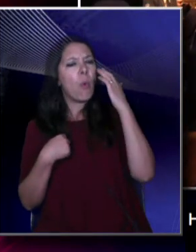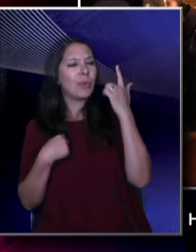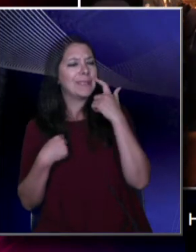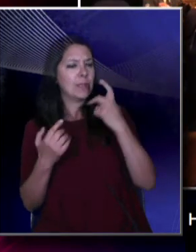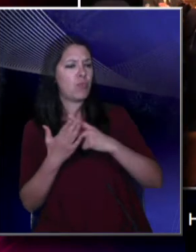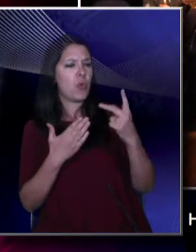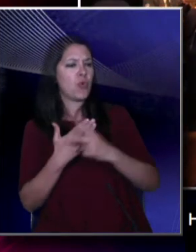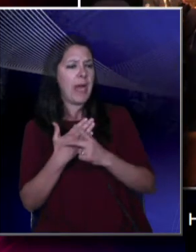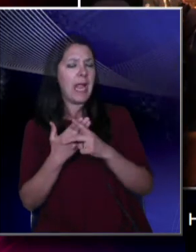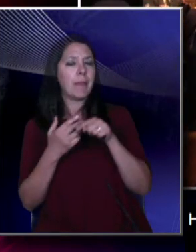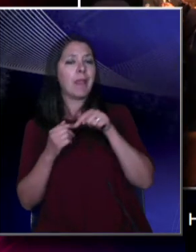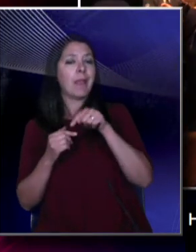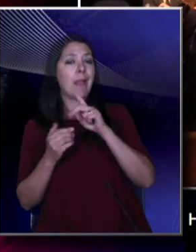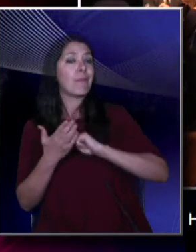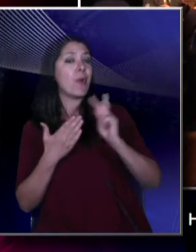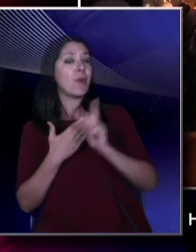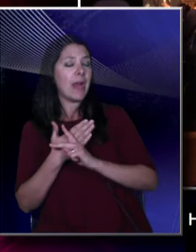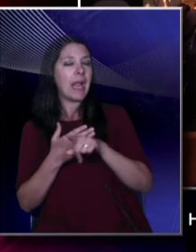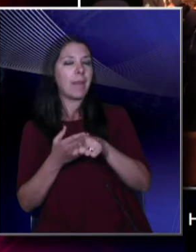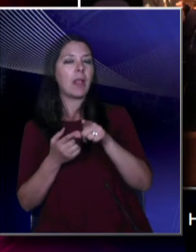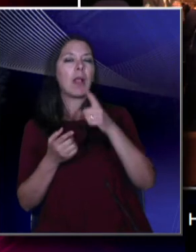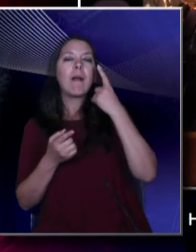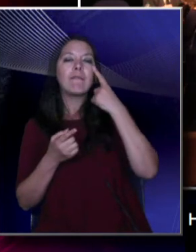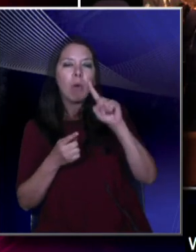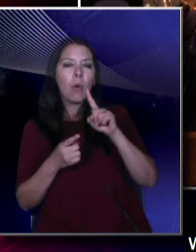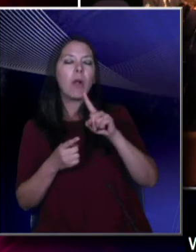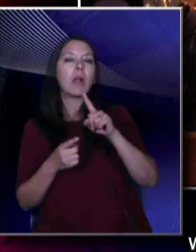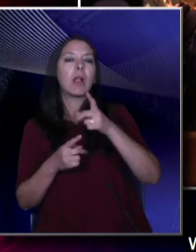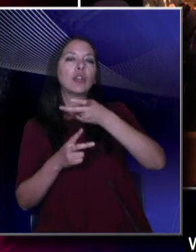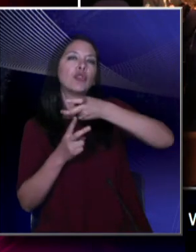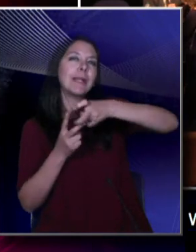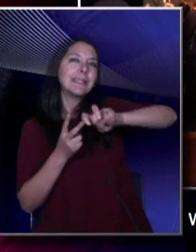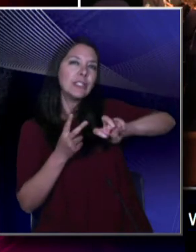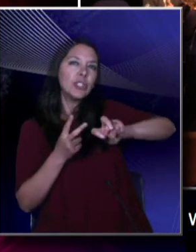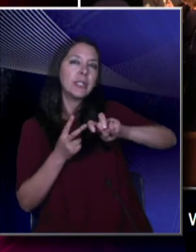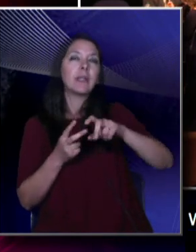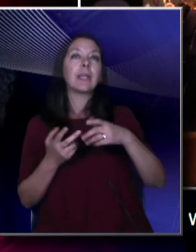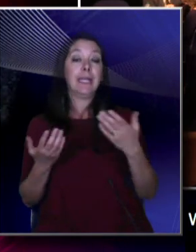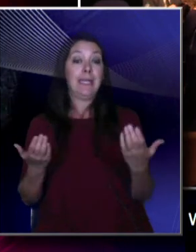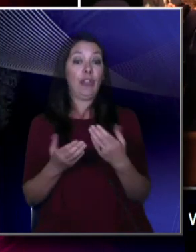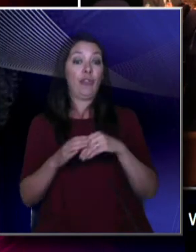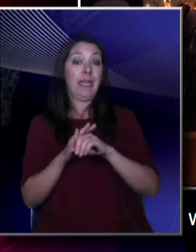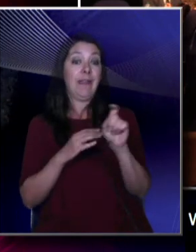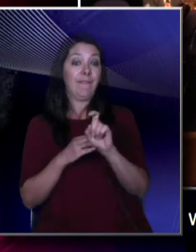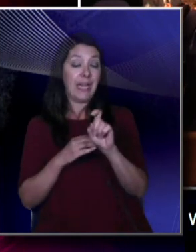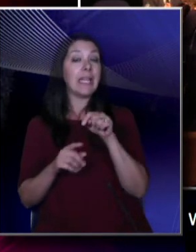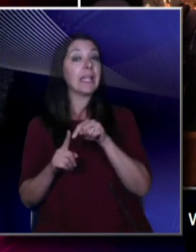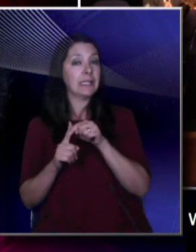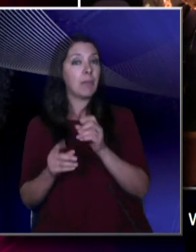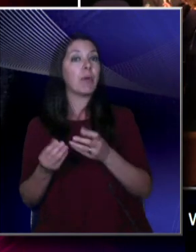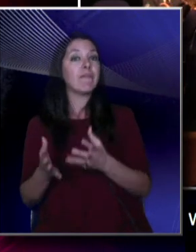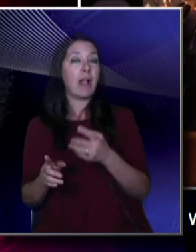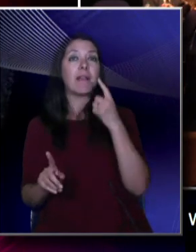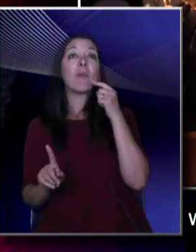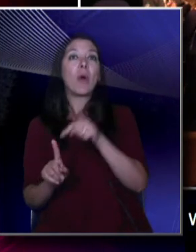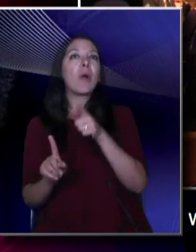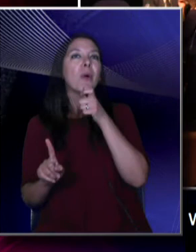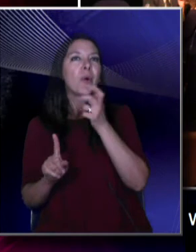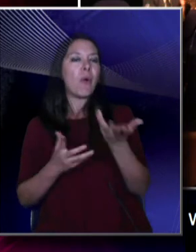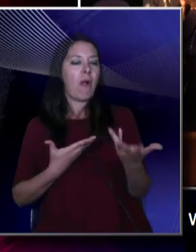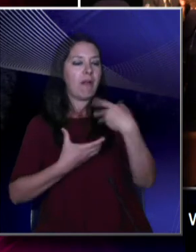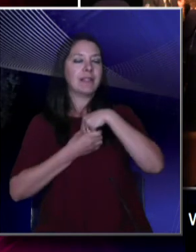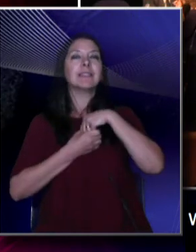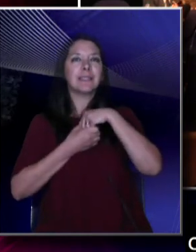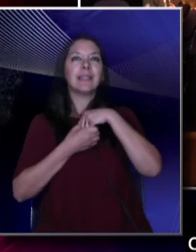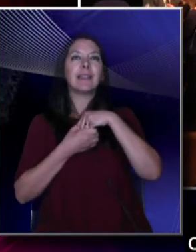a transition program for students with autism here in Phoenix that includes a dormitory